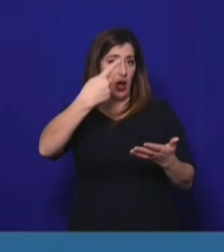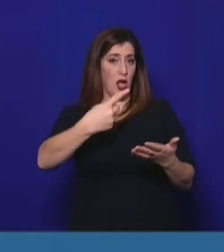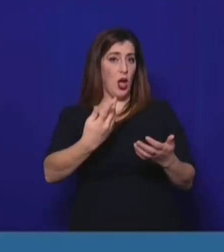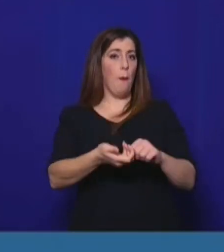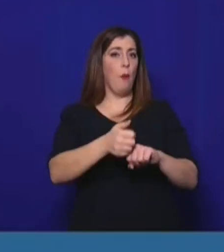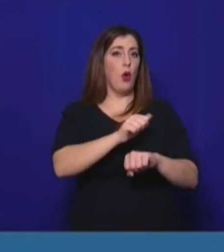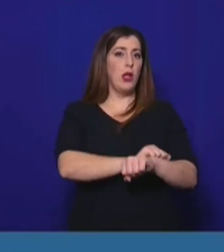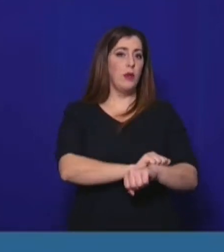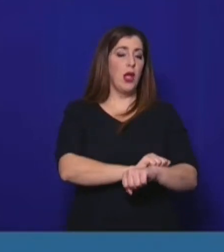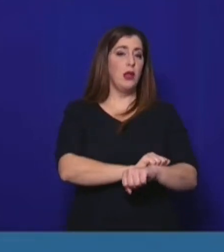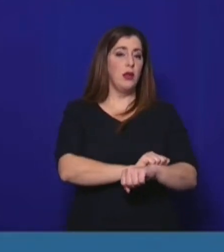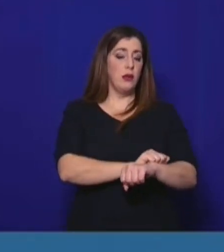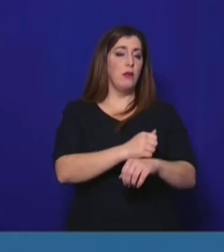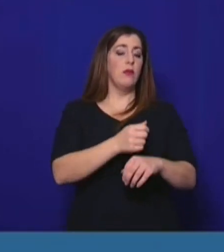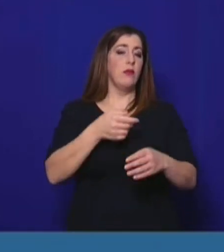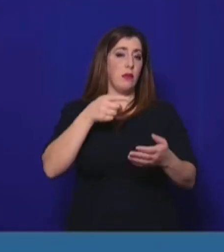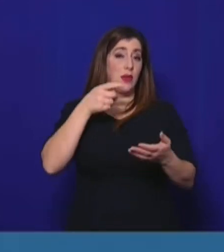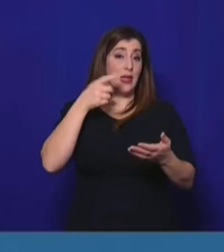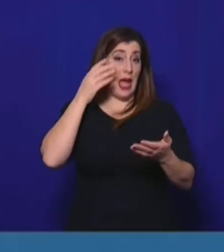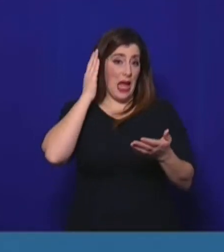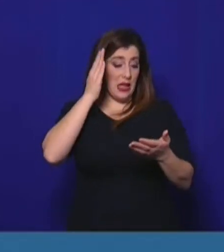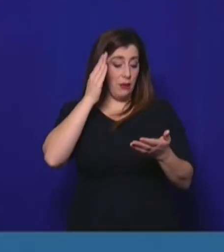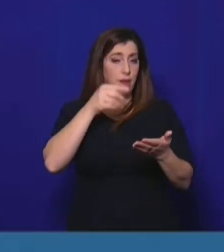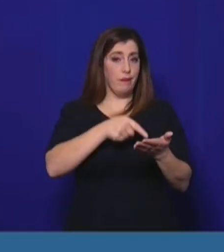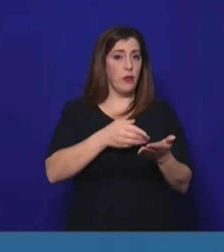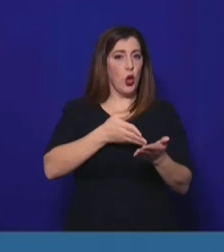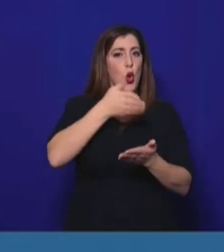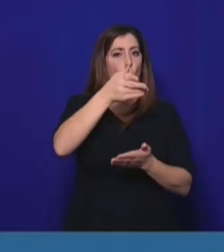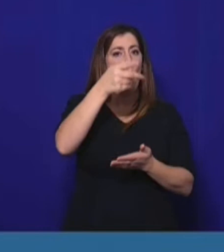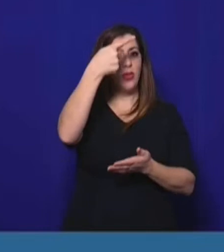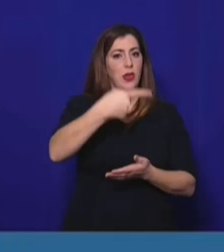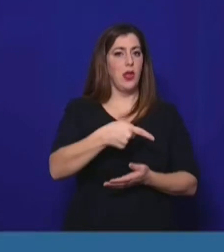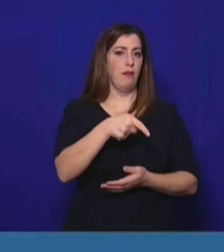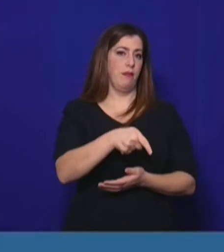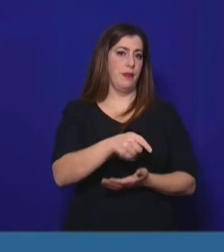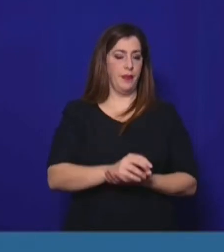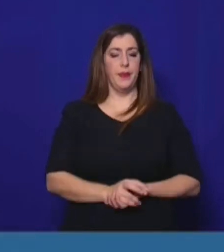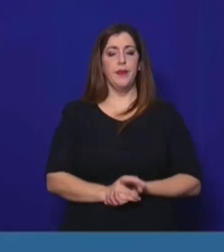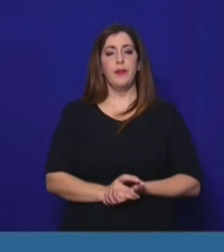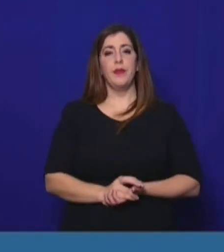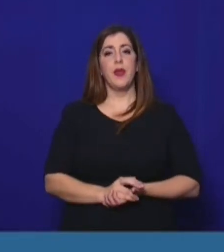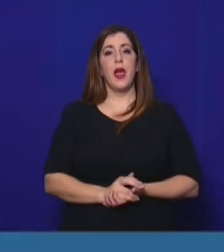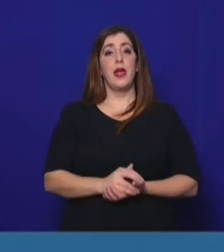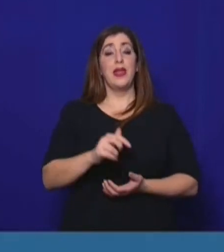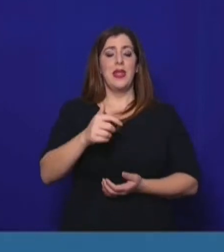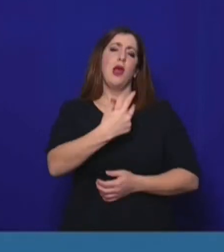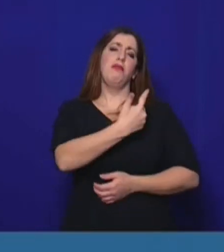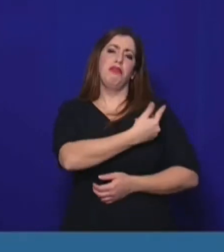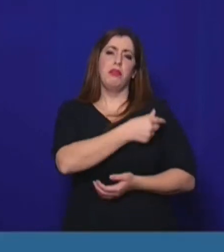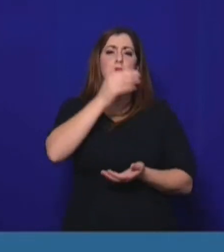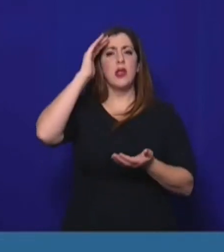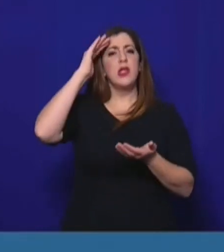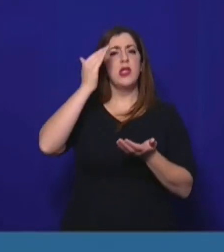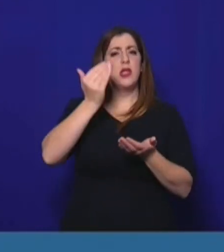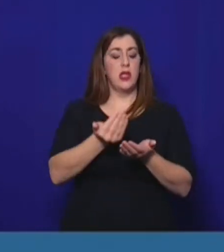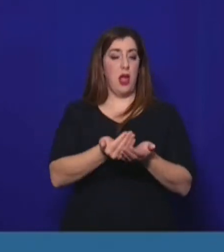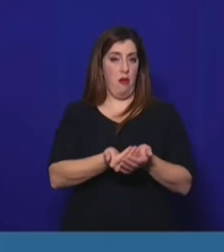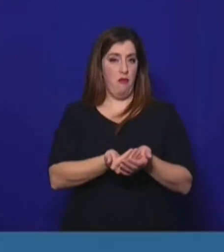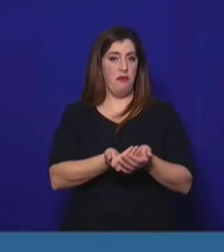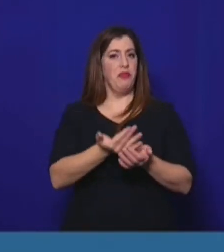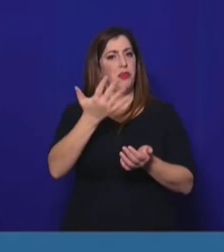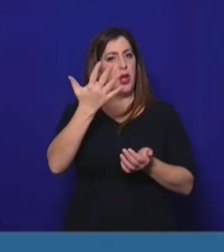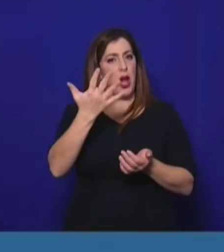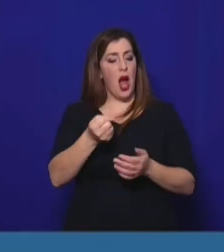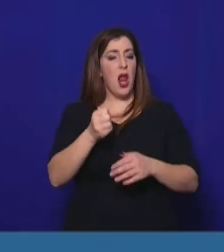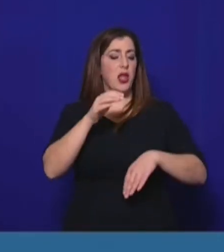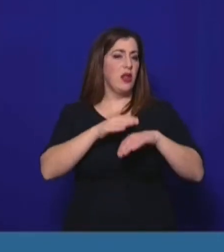to cooperate and take care that we are offering you this vaccination, which is a safe vaccination. It has passed through the